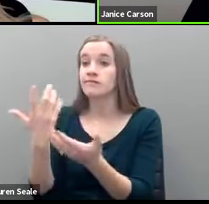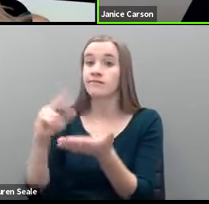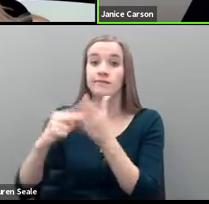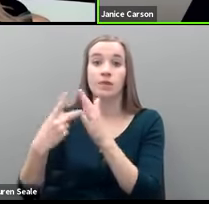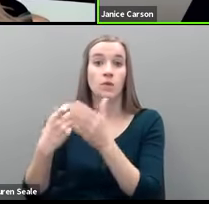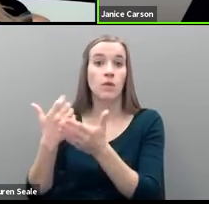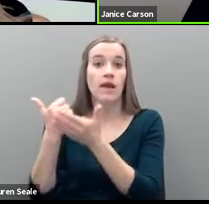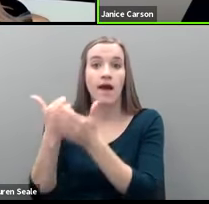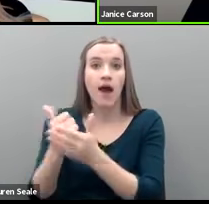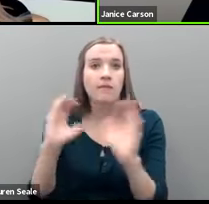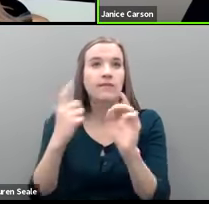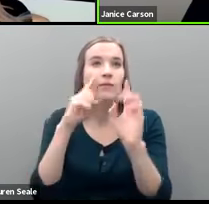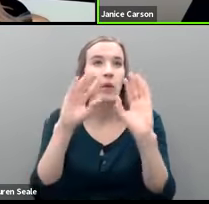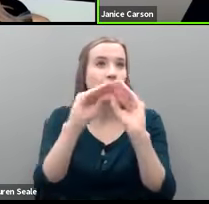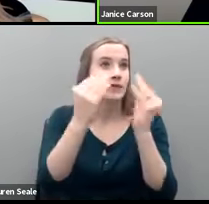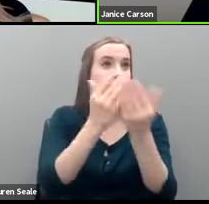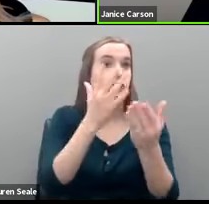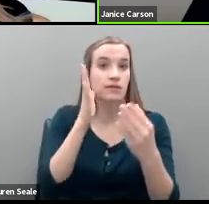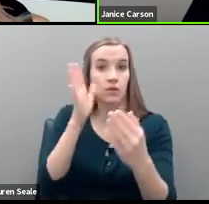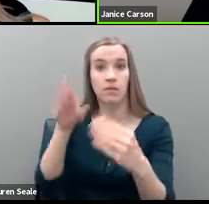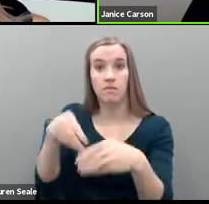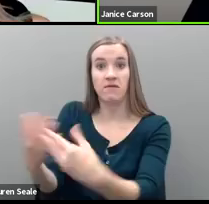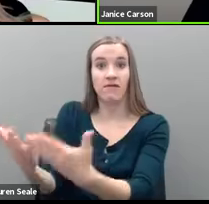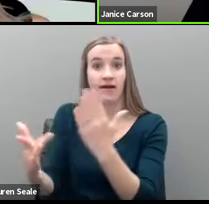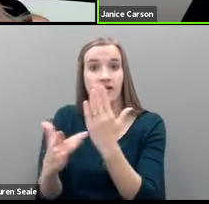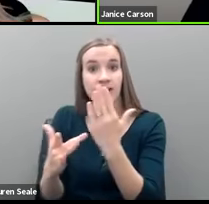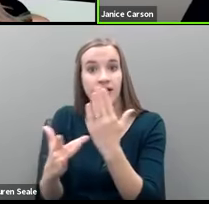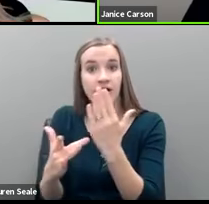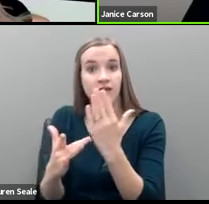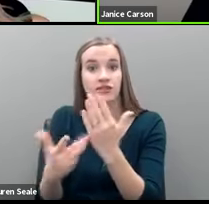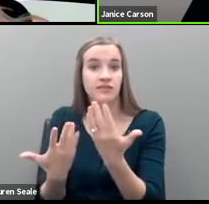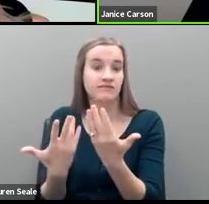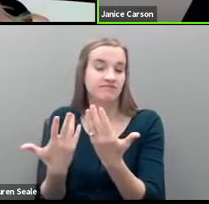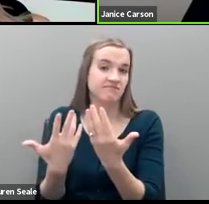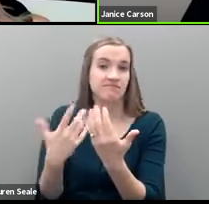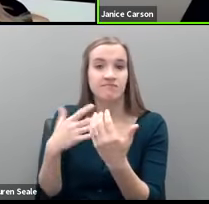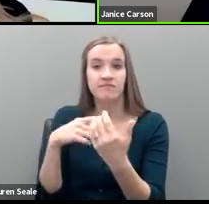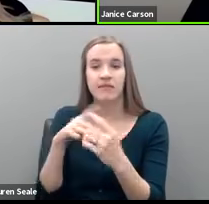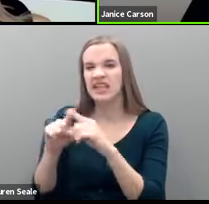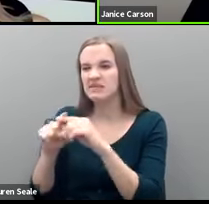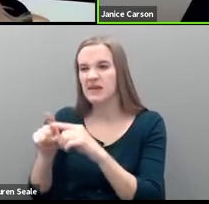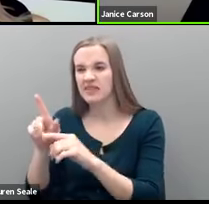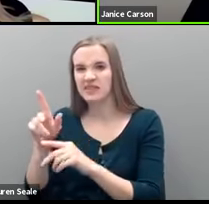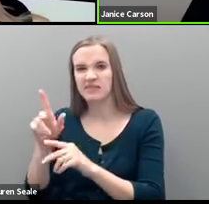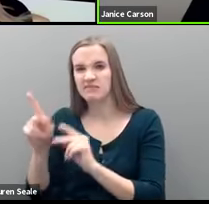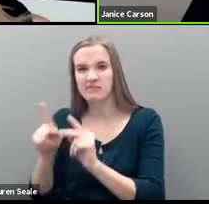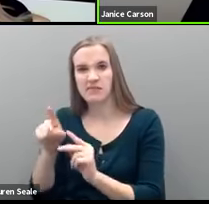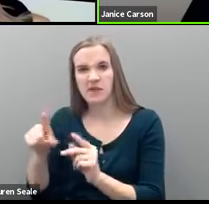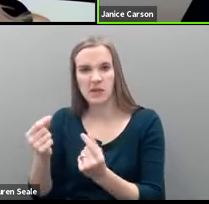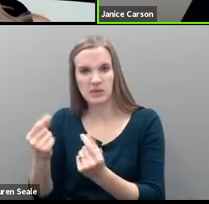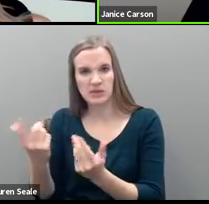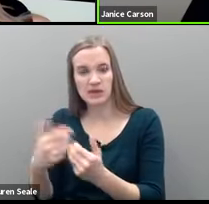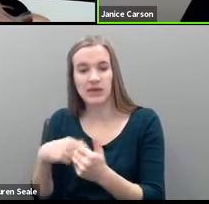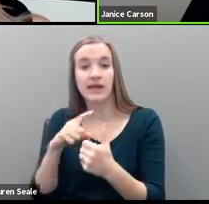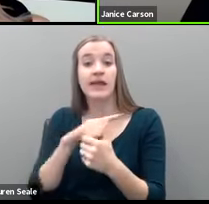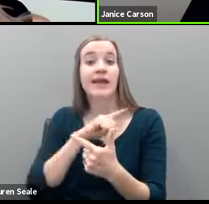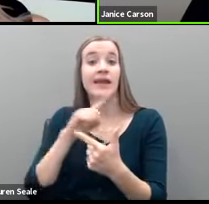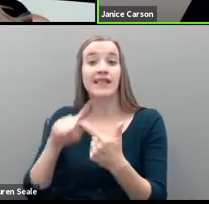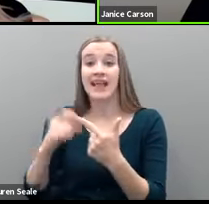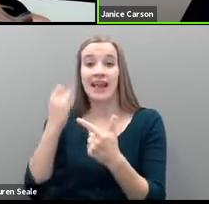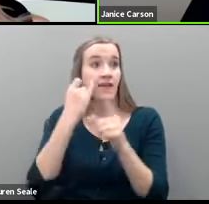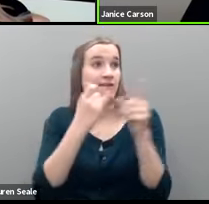on the individuals, they're just who they are and what they do. That makes a difference. And then also we have a financial loan program,